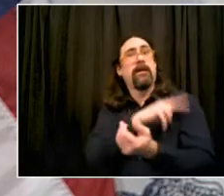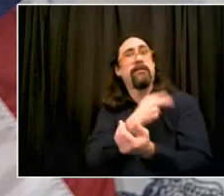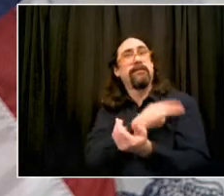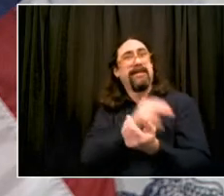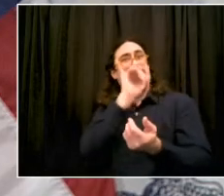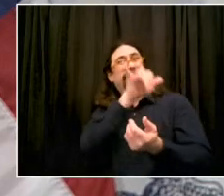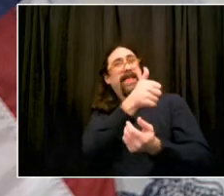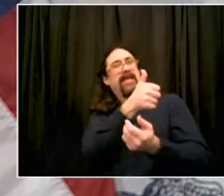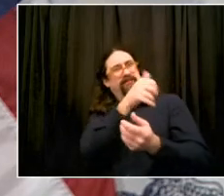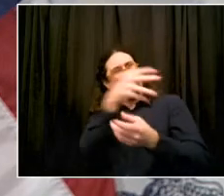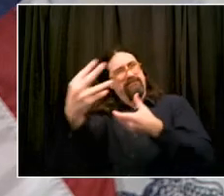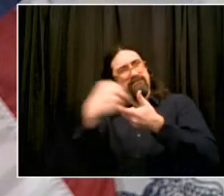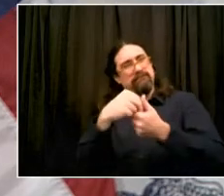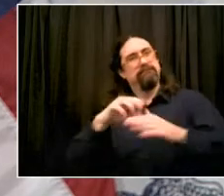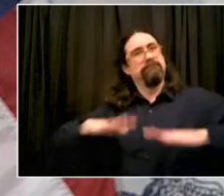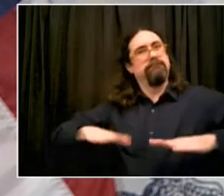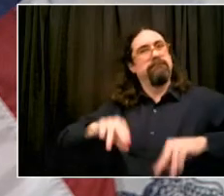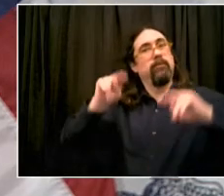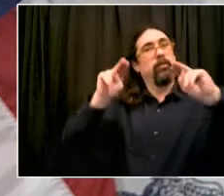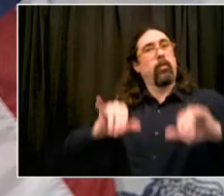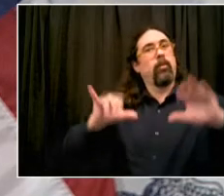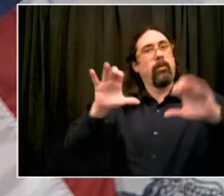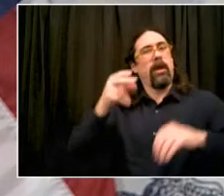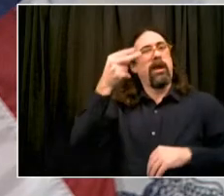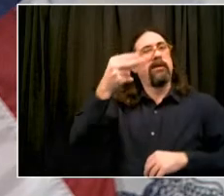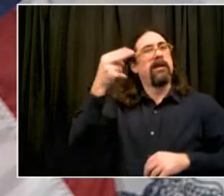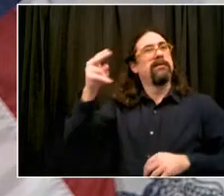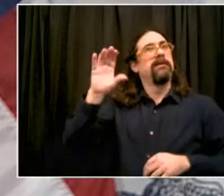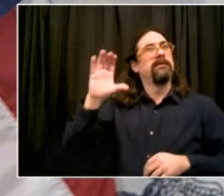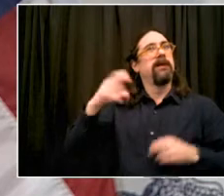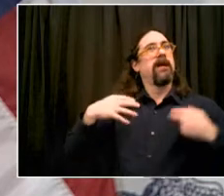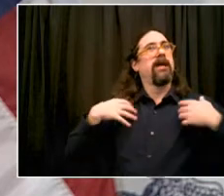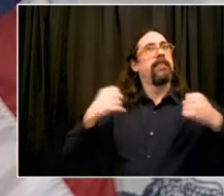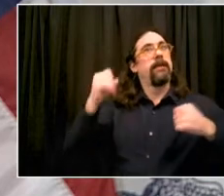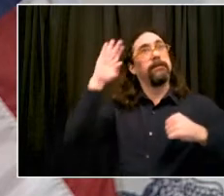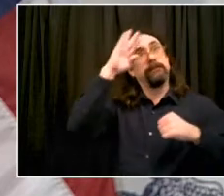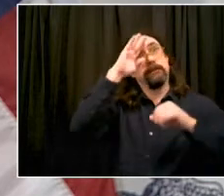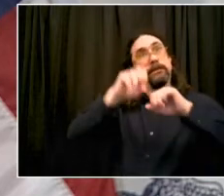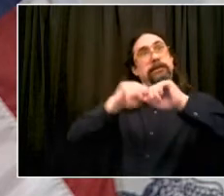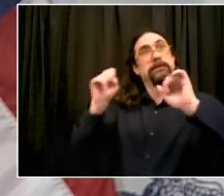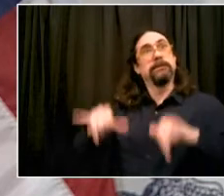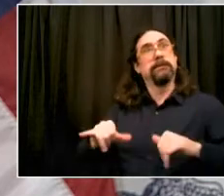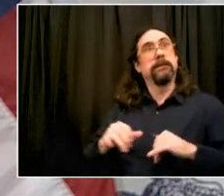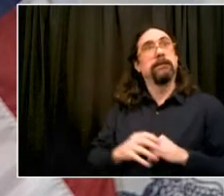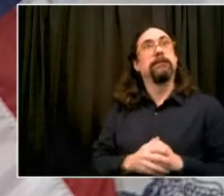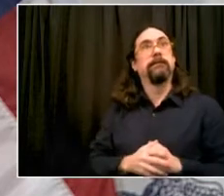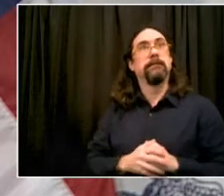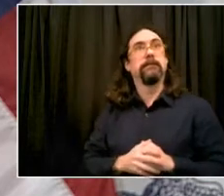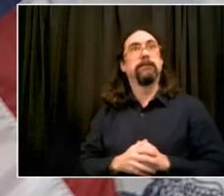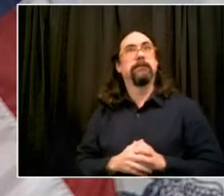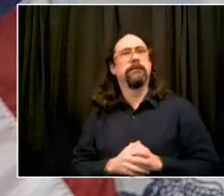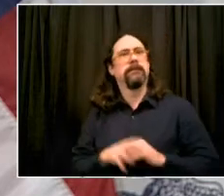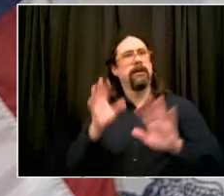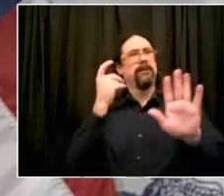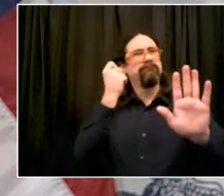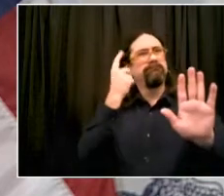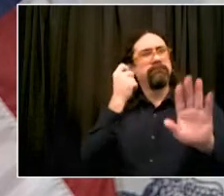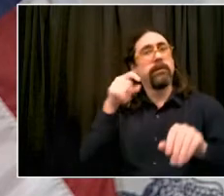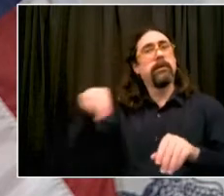quantify at all how many doses are at city hospitals that could then go into that broader group?